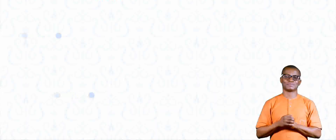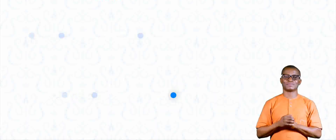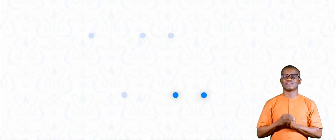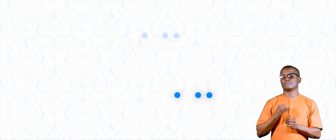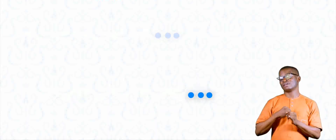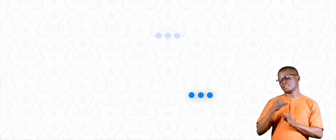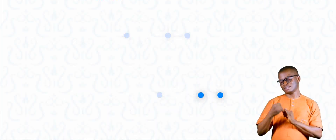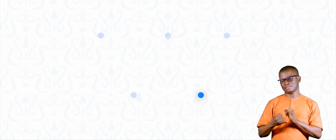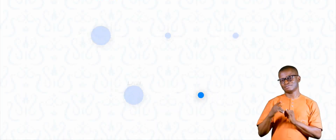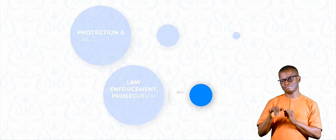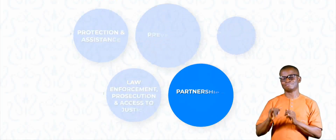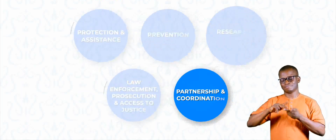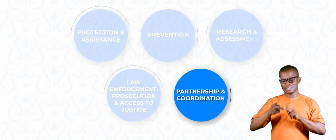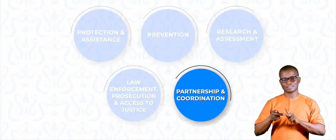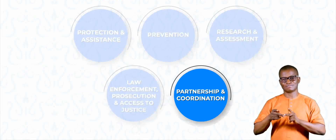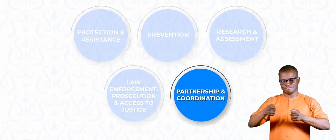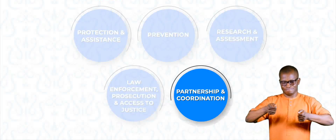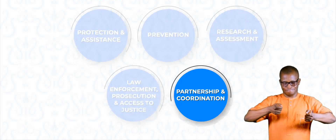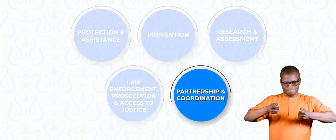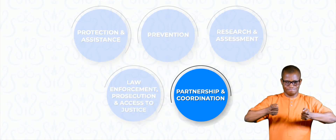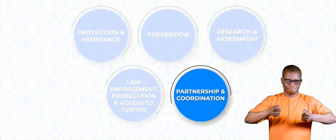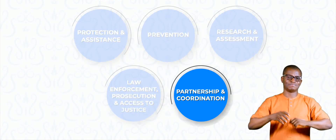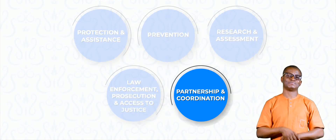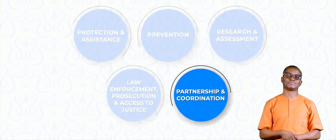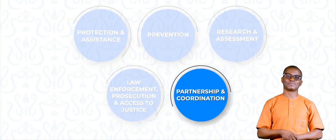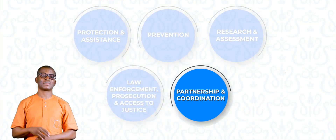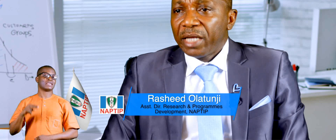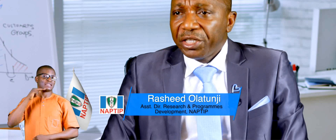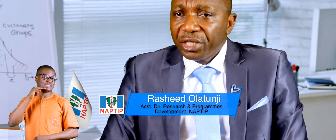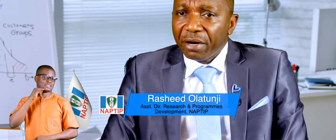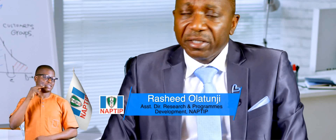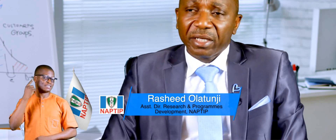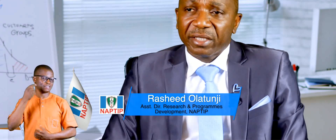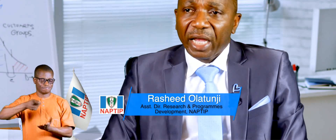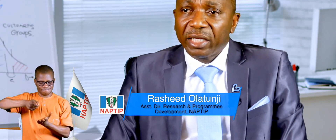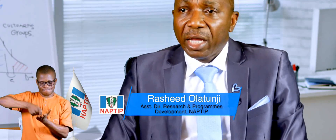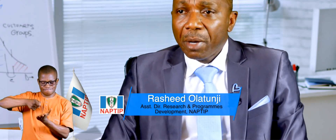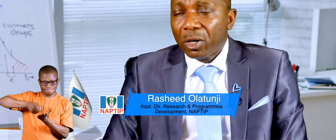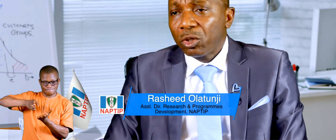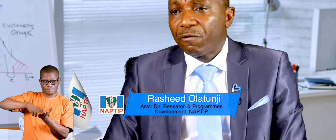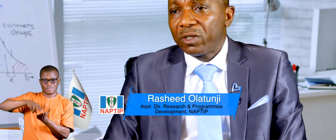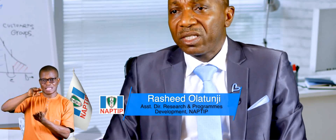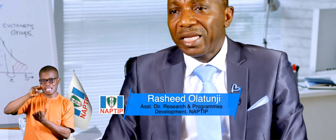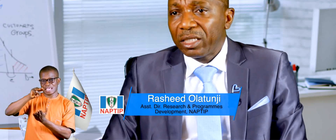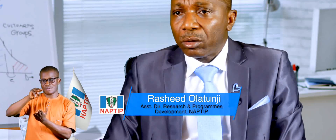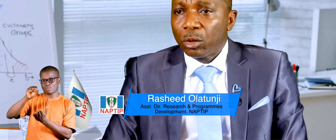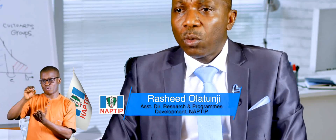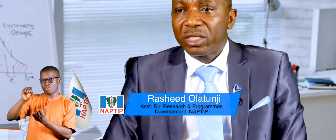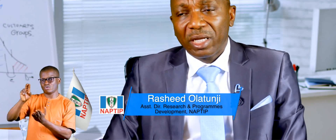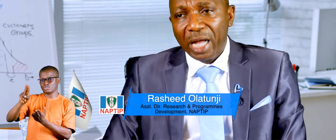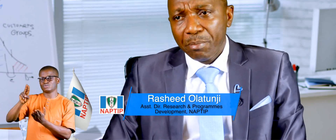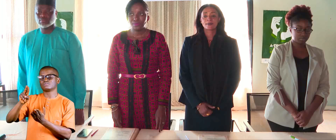Nigeria. Finally, partnership and coordination. Nigeria recently signed a memorandum of